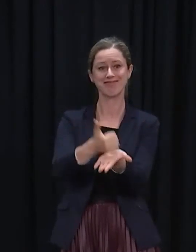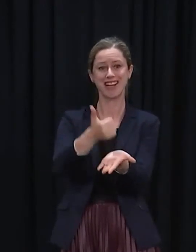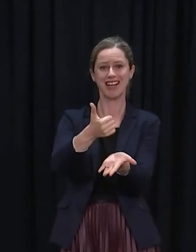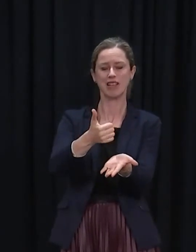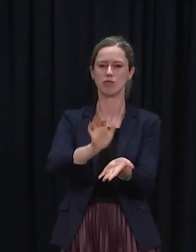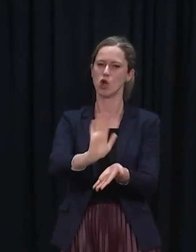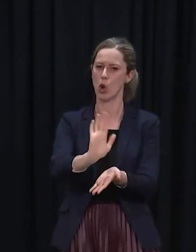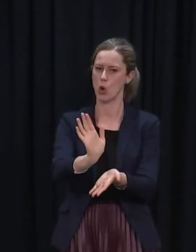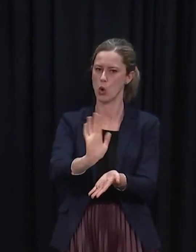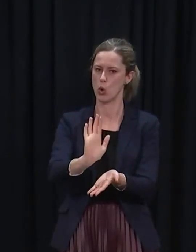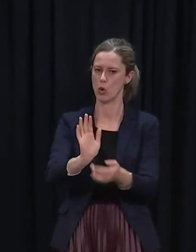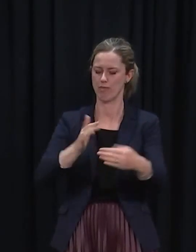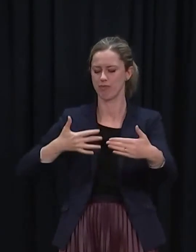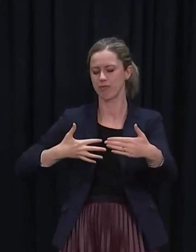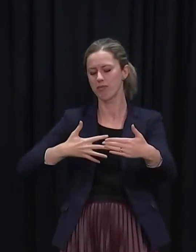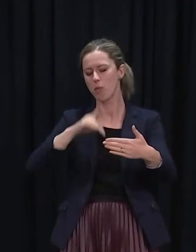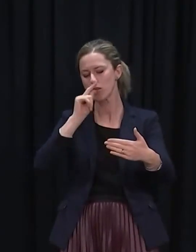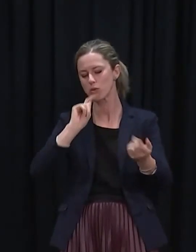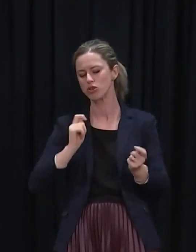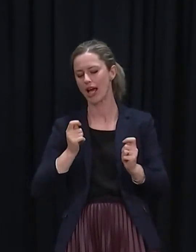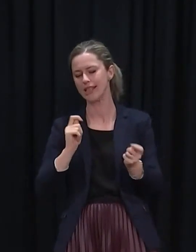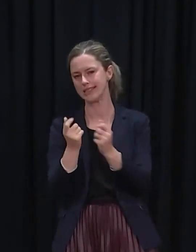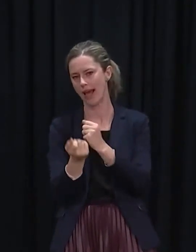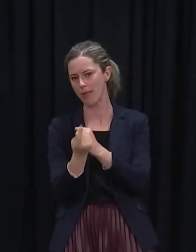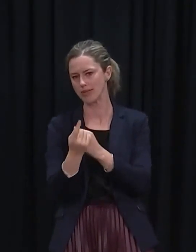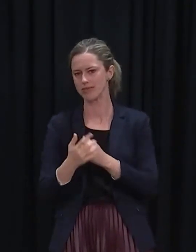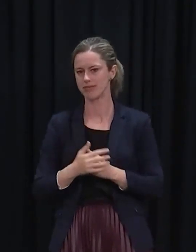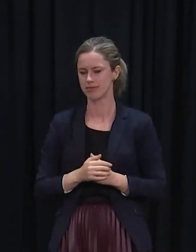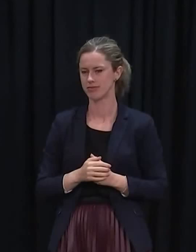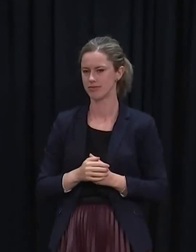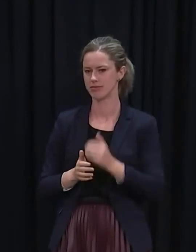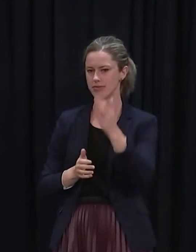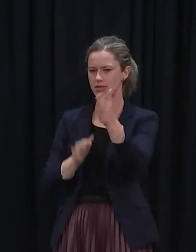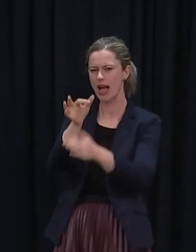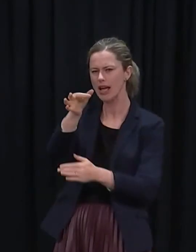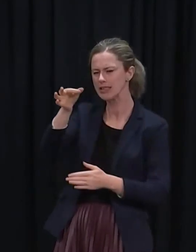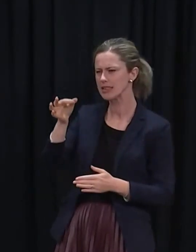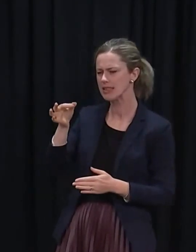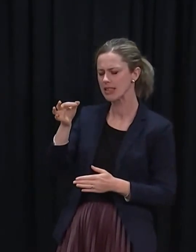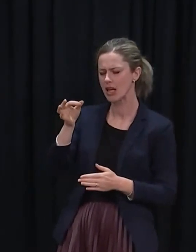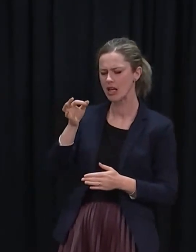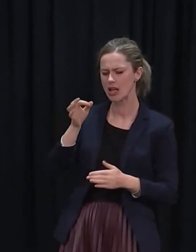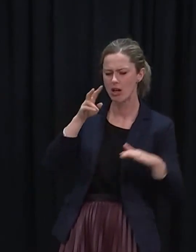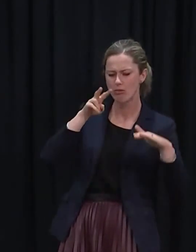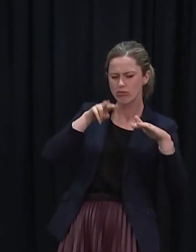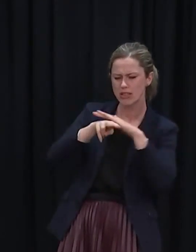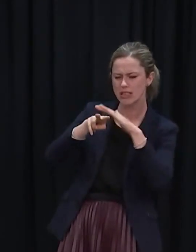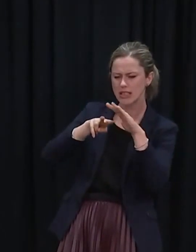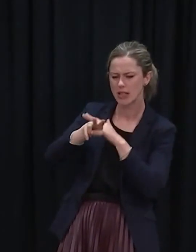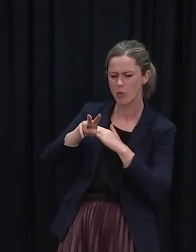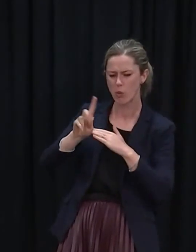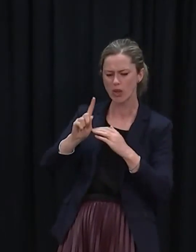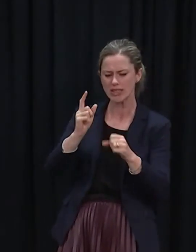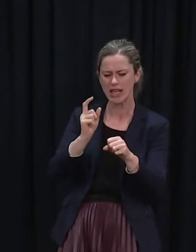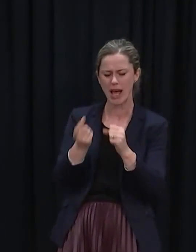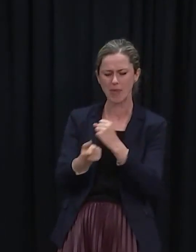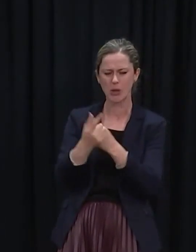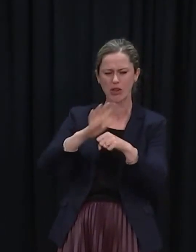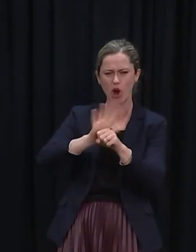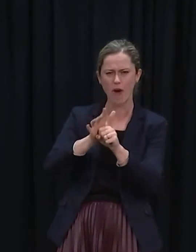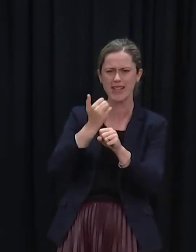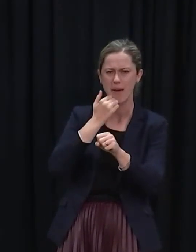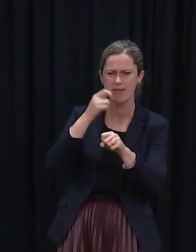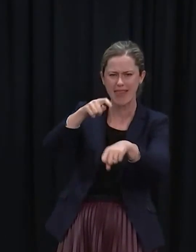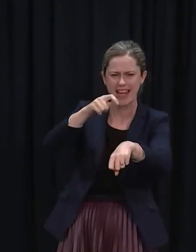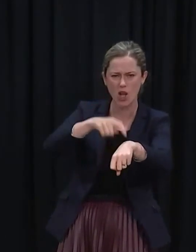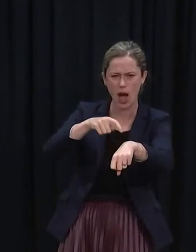stone because a lot can happen over that sort of 2.5 week period. I mean, what is your modelling suggesting case numbers could be doing then? Because if you're not comfortable